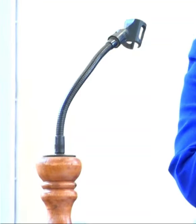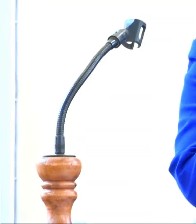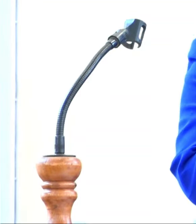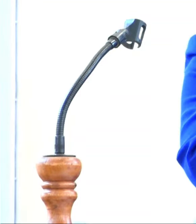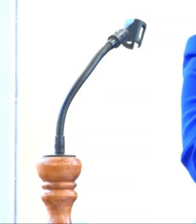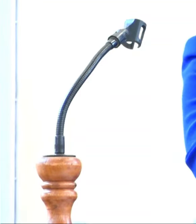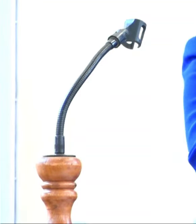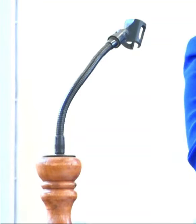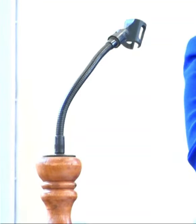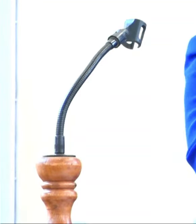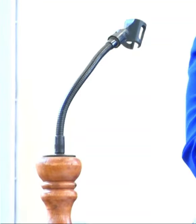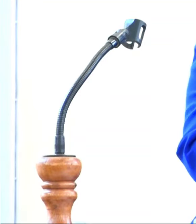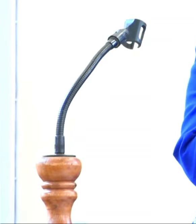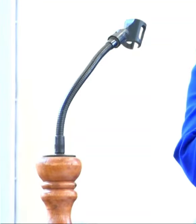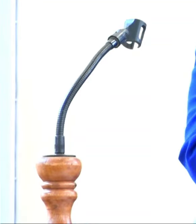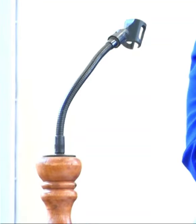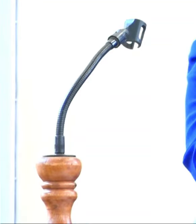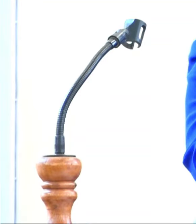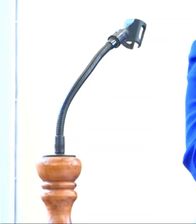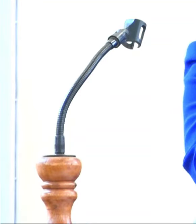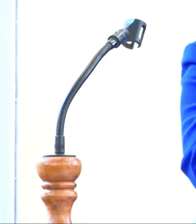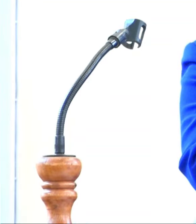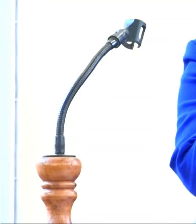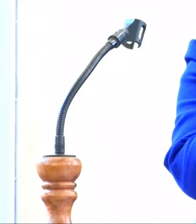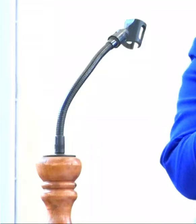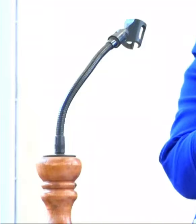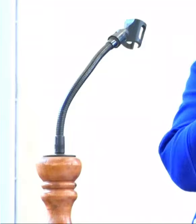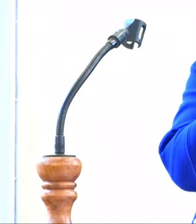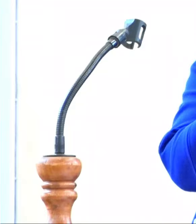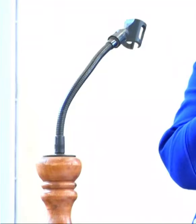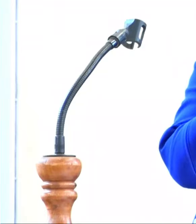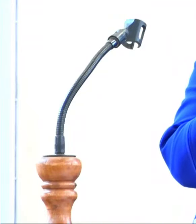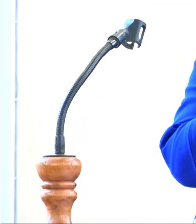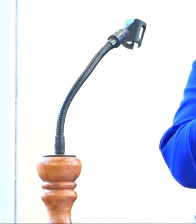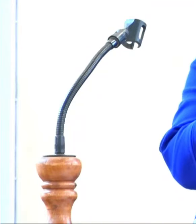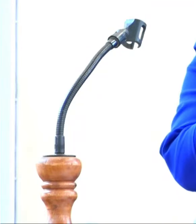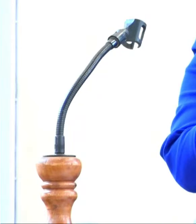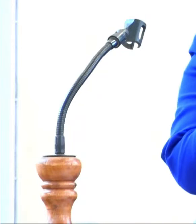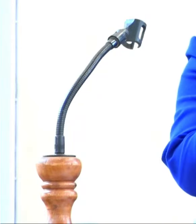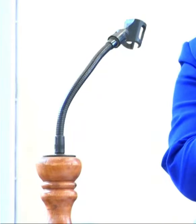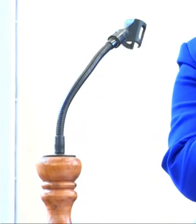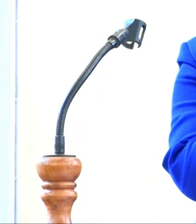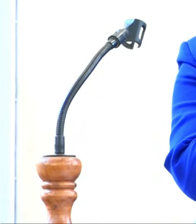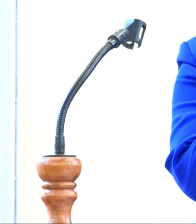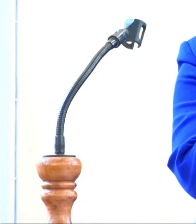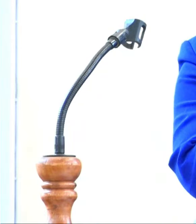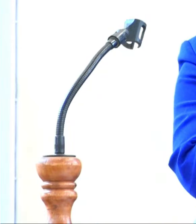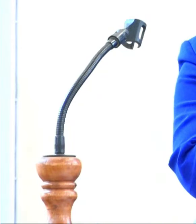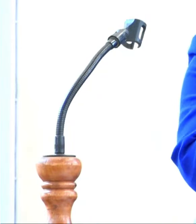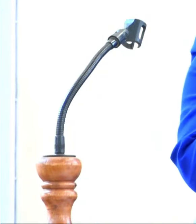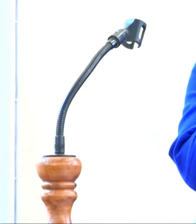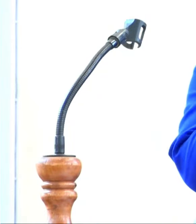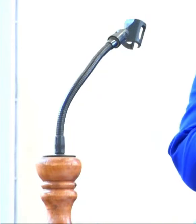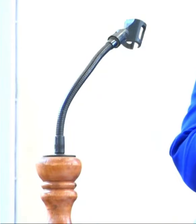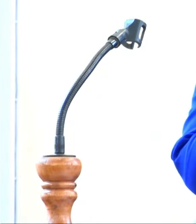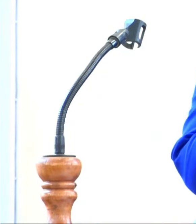church, those who are here in the year 2014, as you received me as a student to